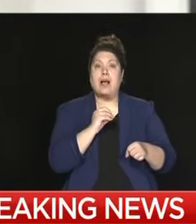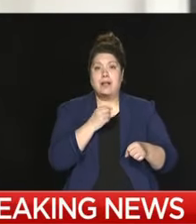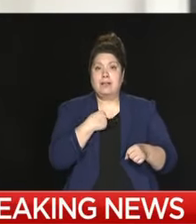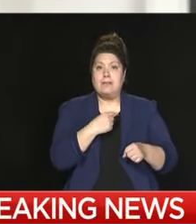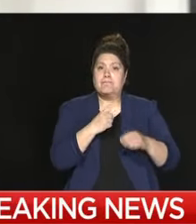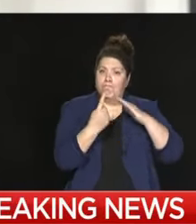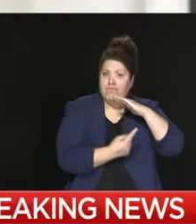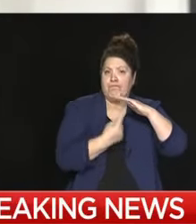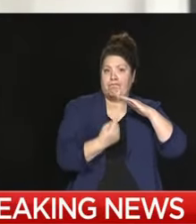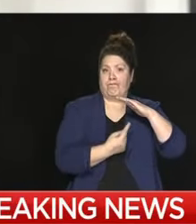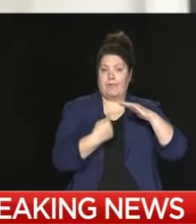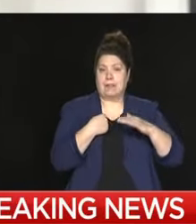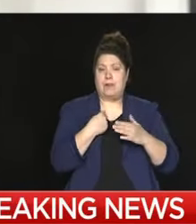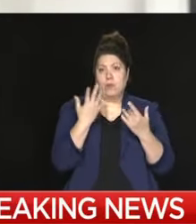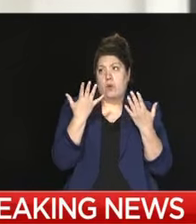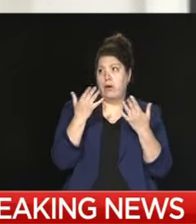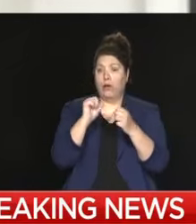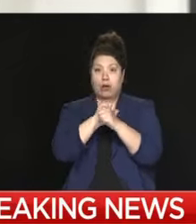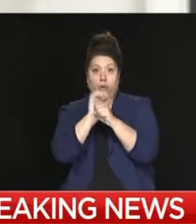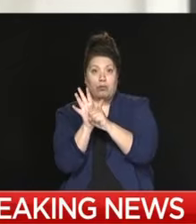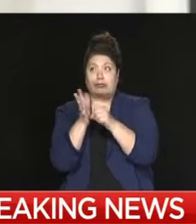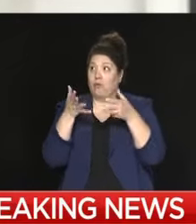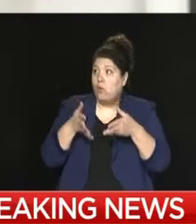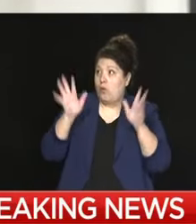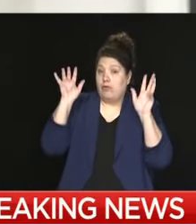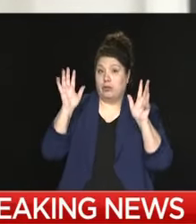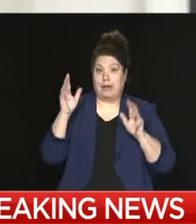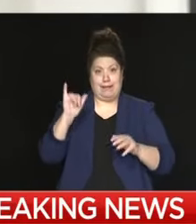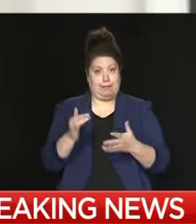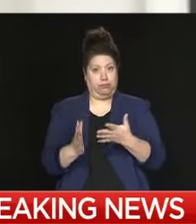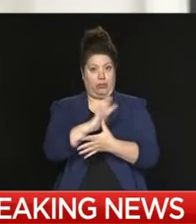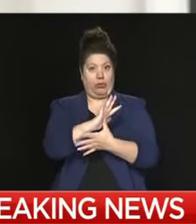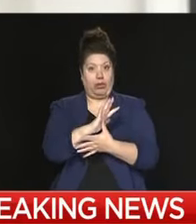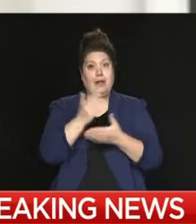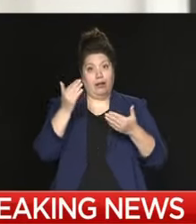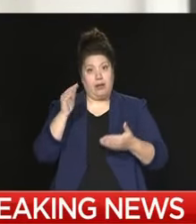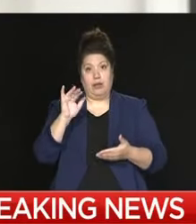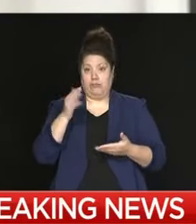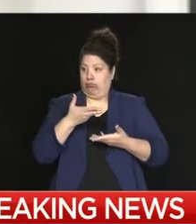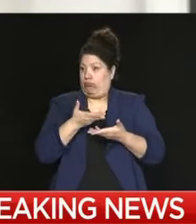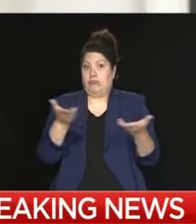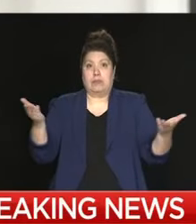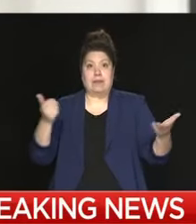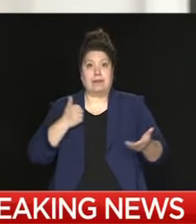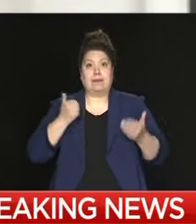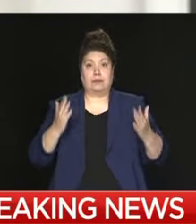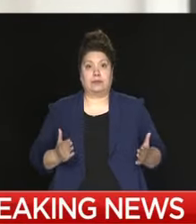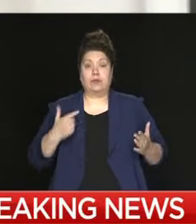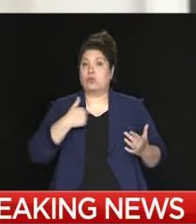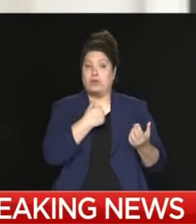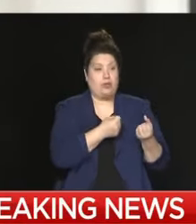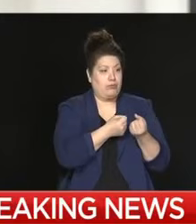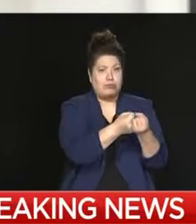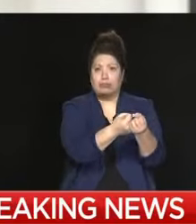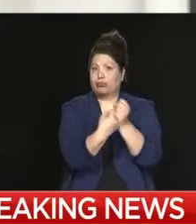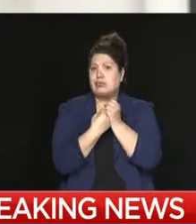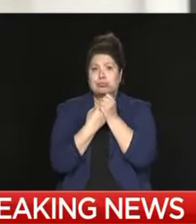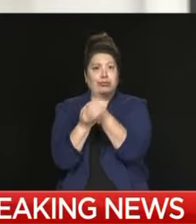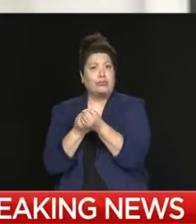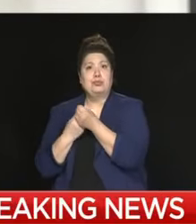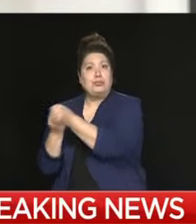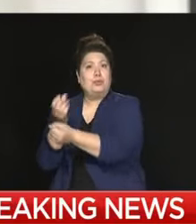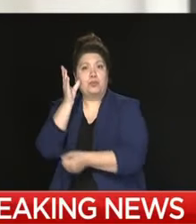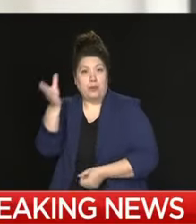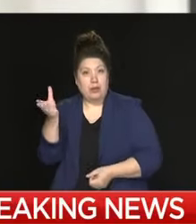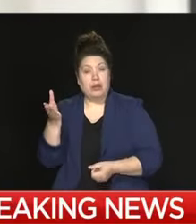pandemic to end. That's who we are in Canada. We help each other. We're there for one another. This is